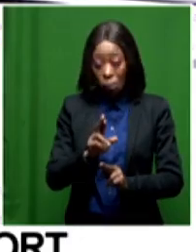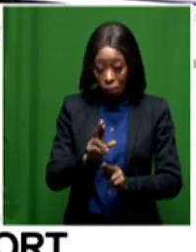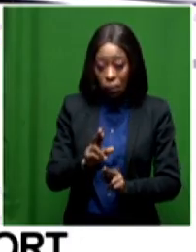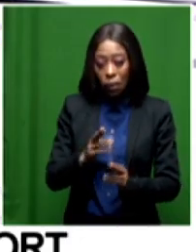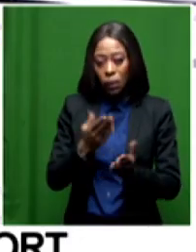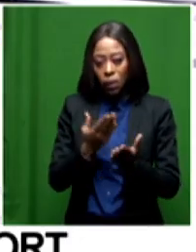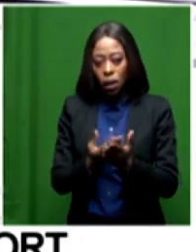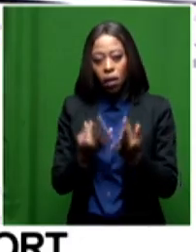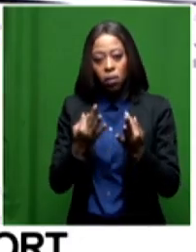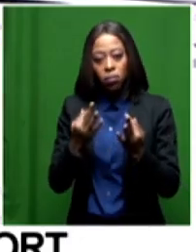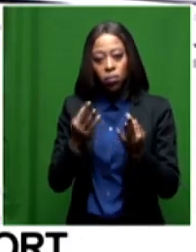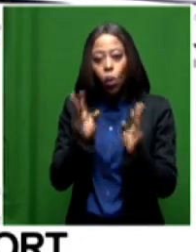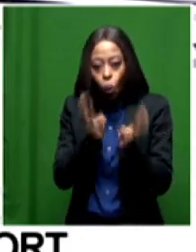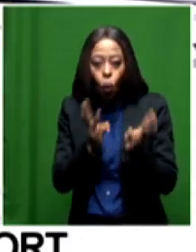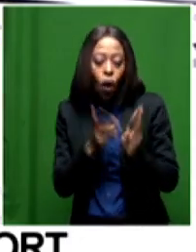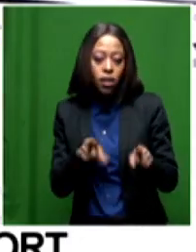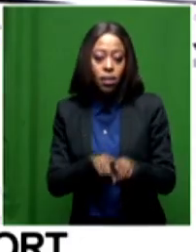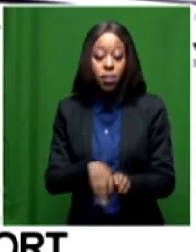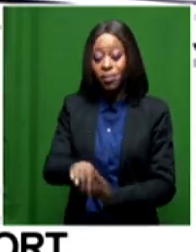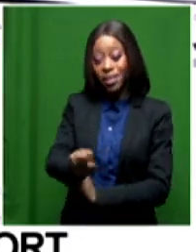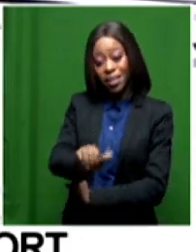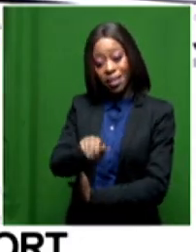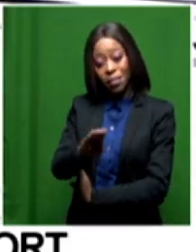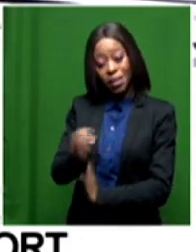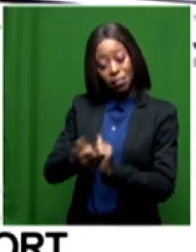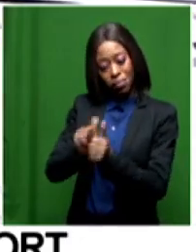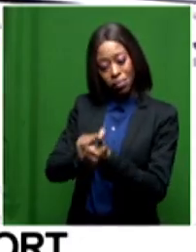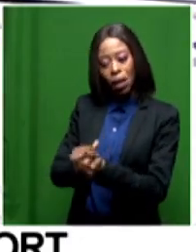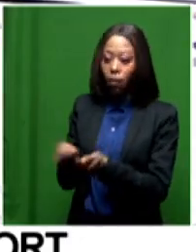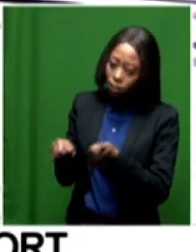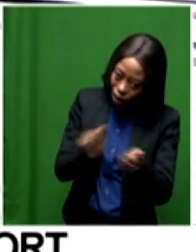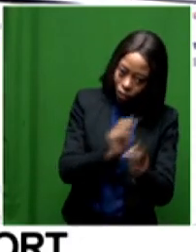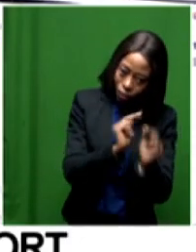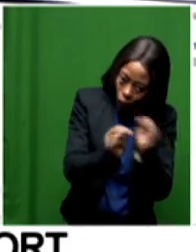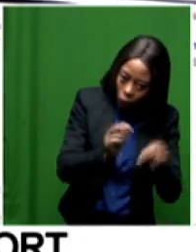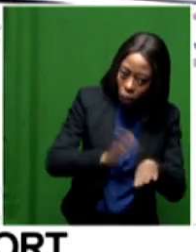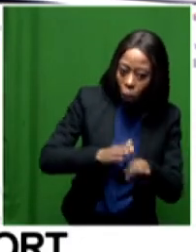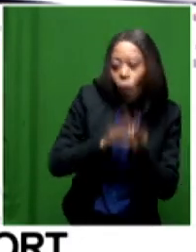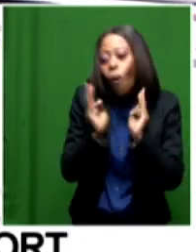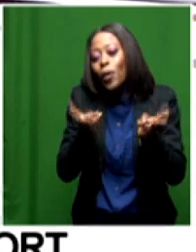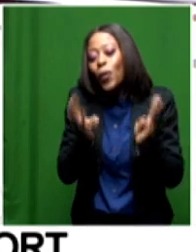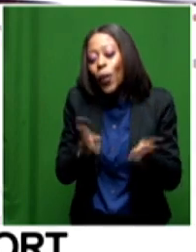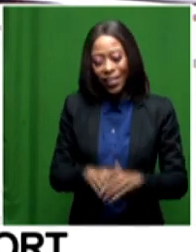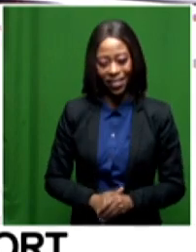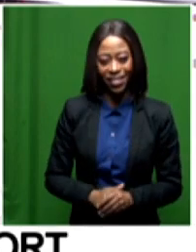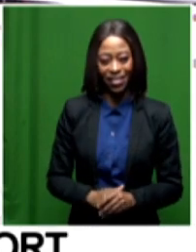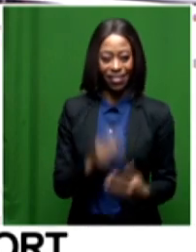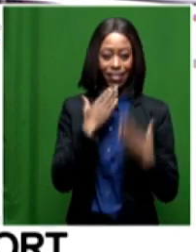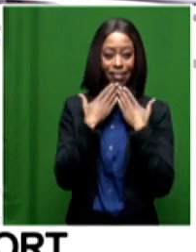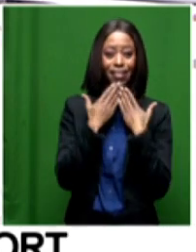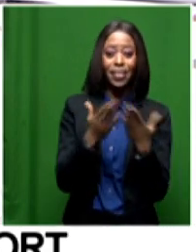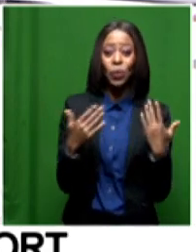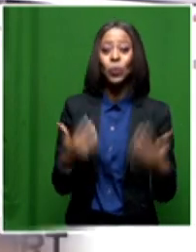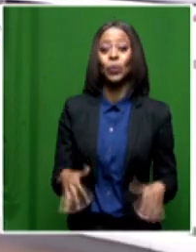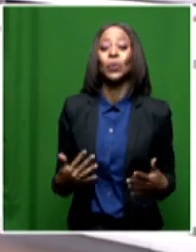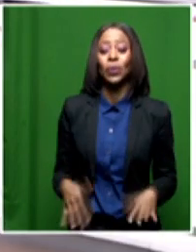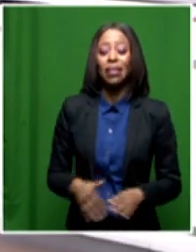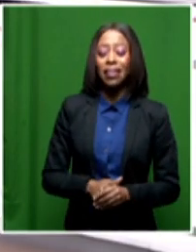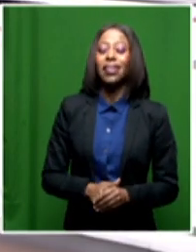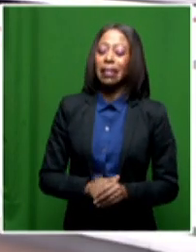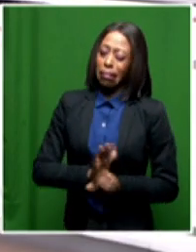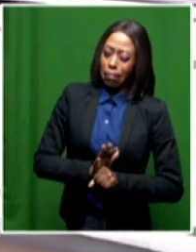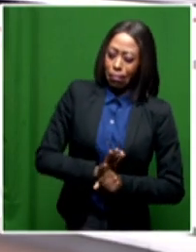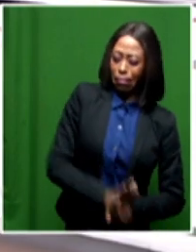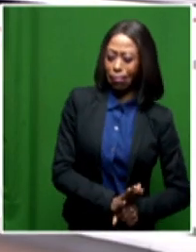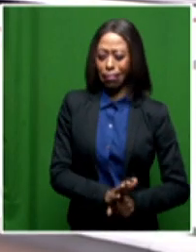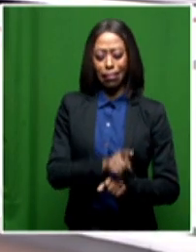Grand Prix as well. So SABC Sport, go and do some negotiation as well, please. Thank you so much, Sasha. Putting some pressure